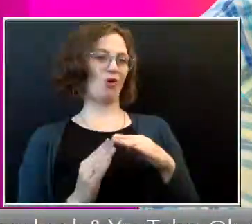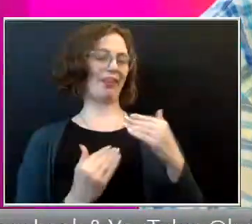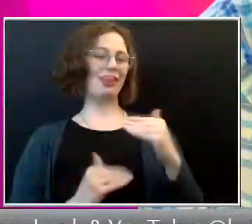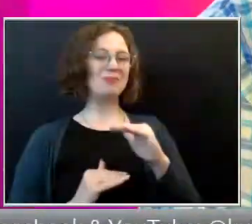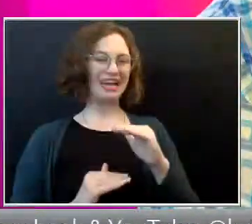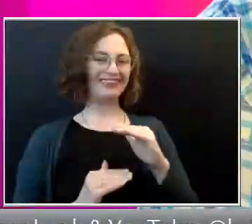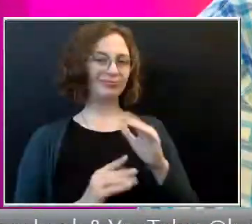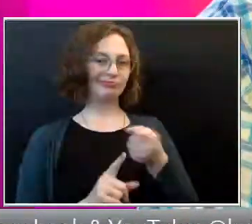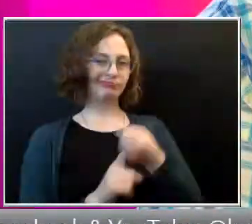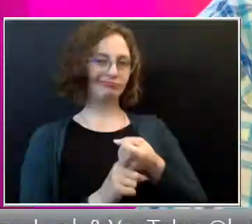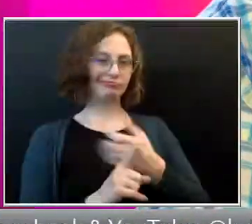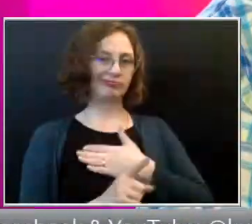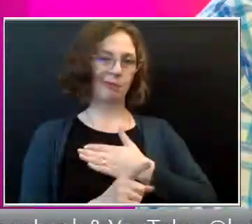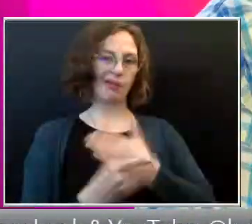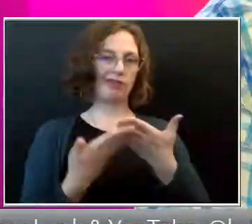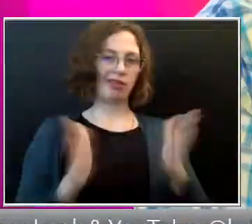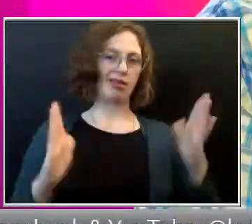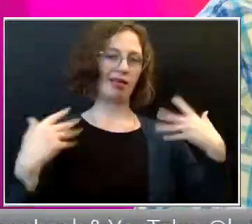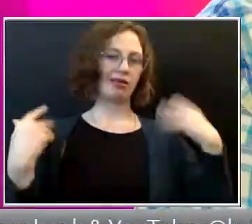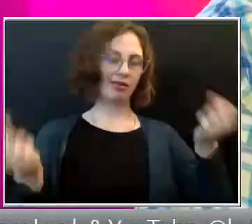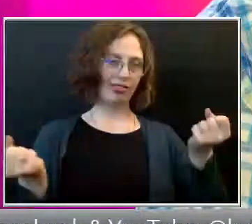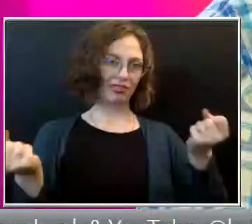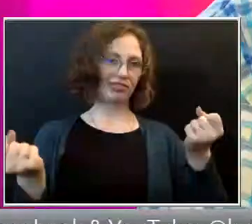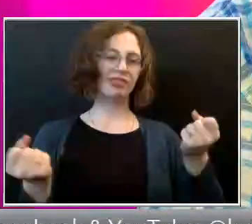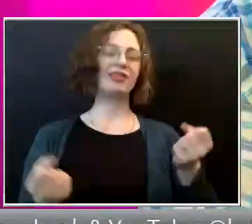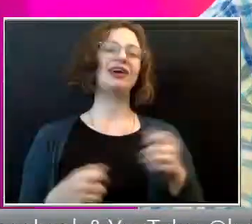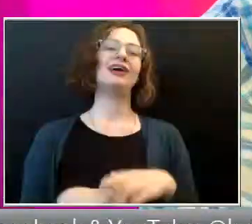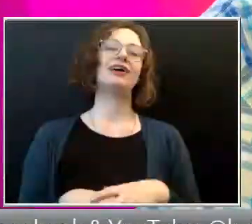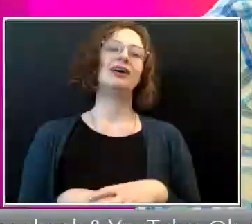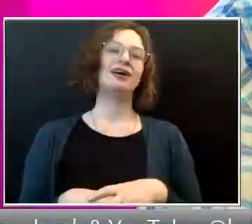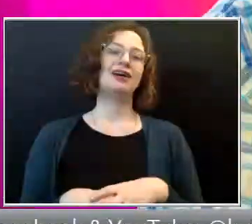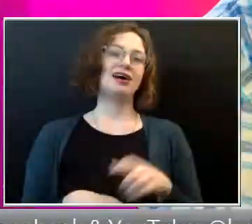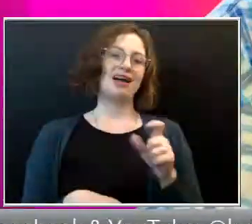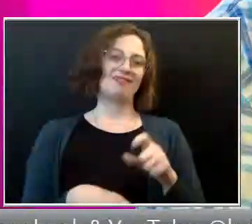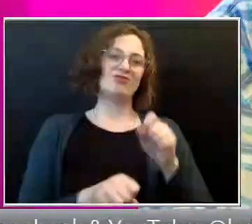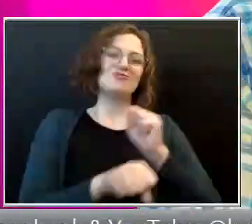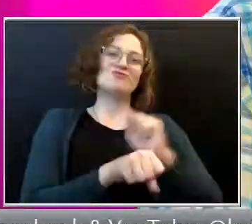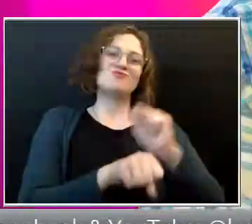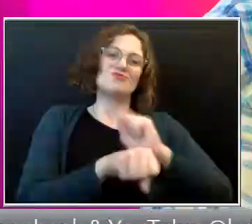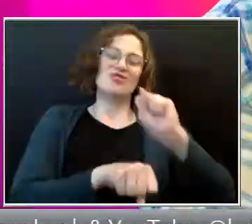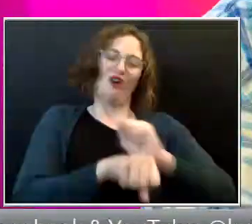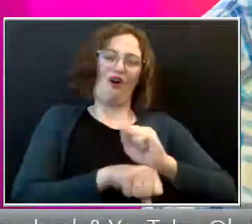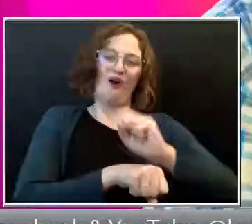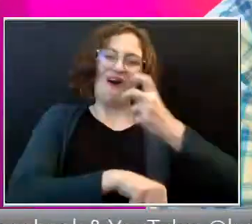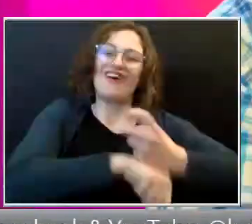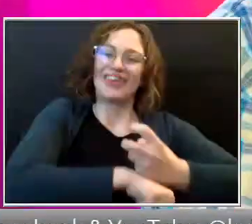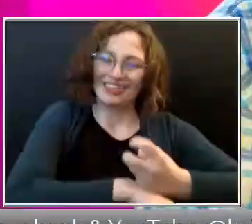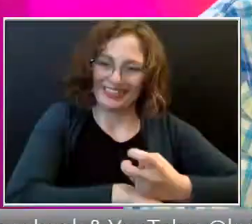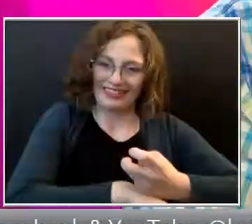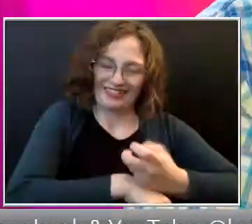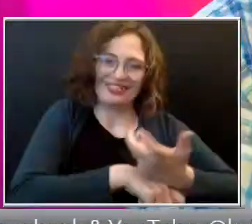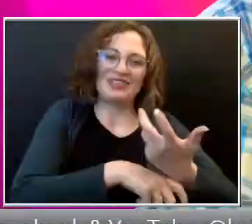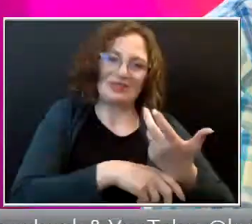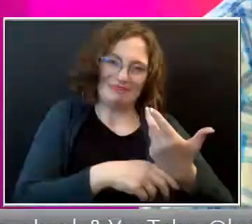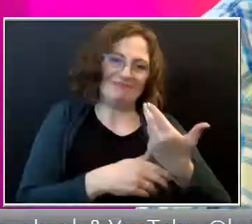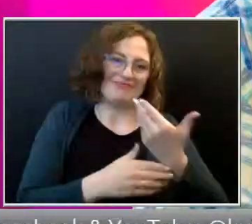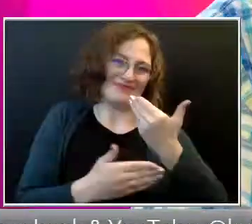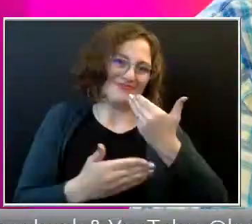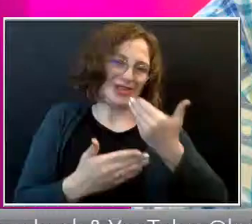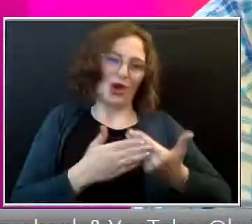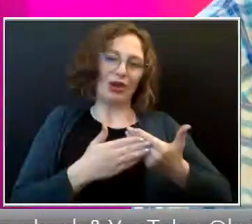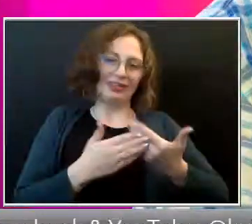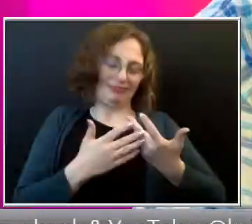I have to work pretty hard to stay in better shape and not put on too much weight, et cetera,